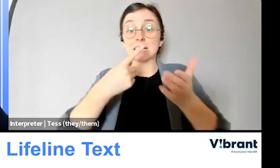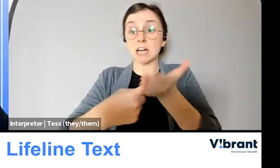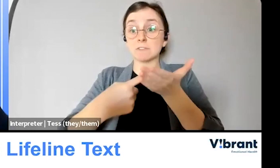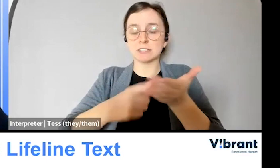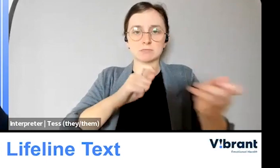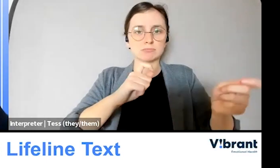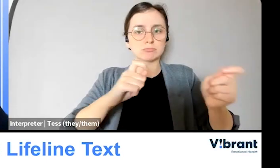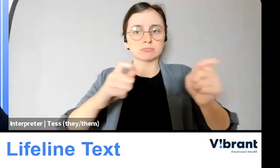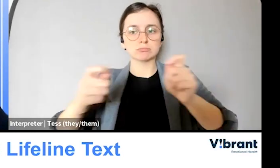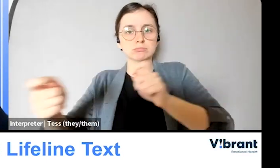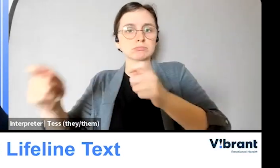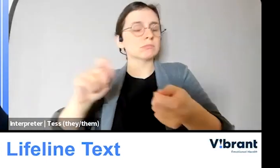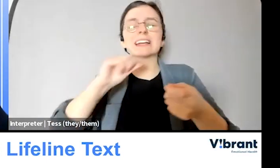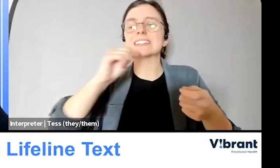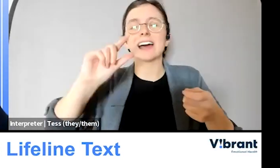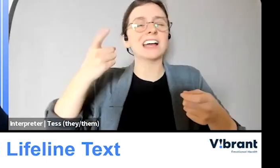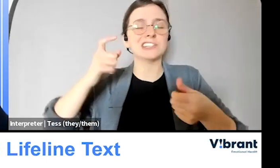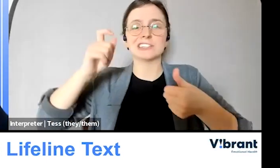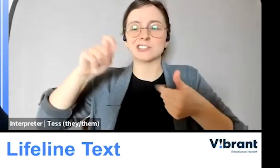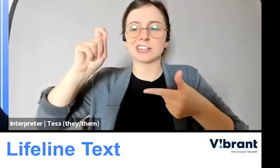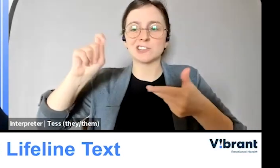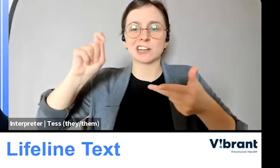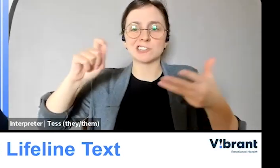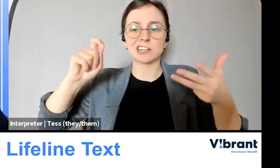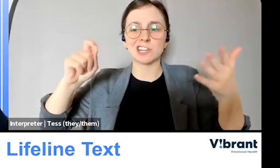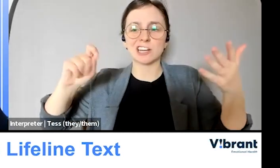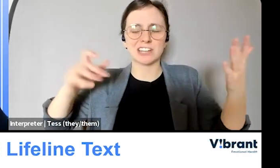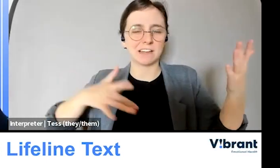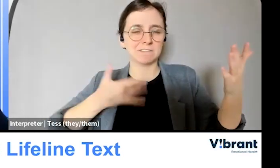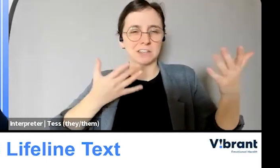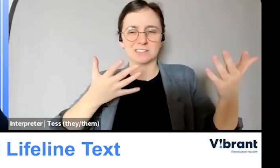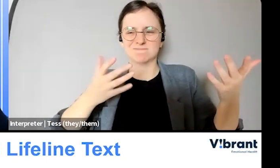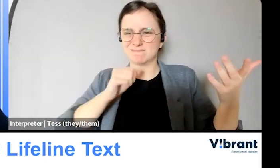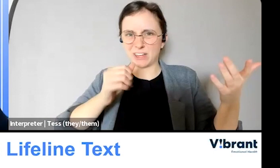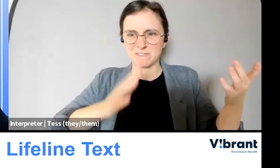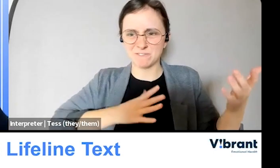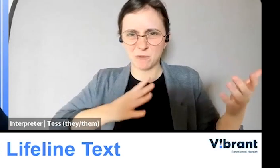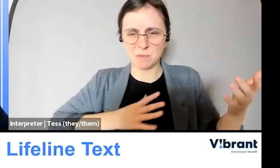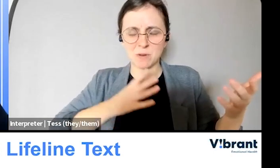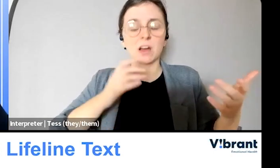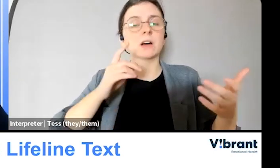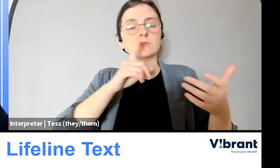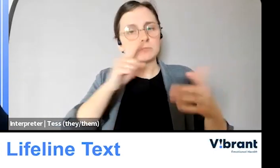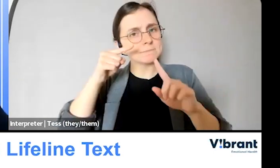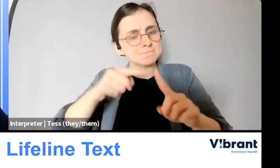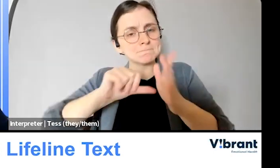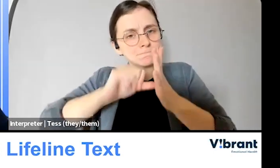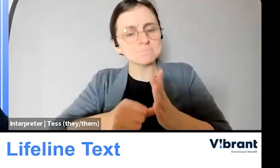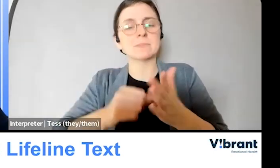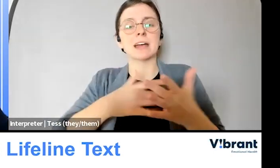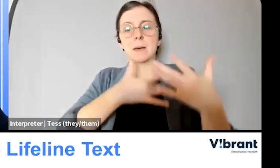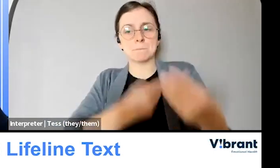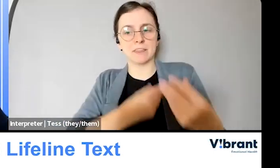not just a checklist that can feel really informal, but it's really about empathetic listening and helping that individual